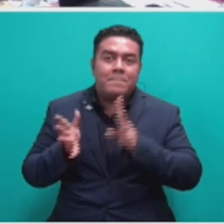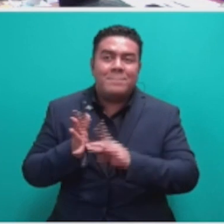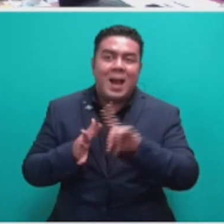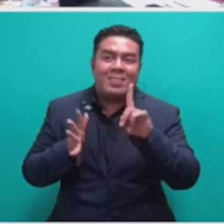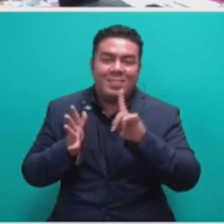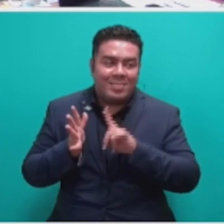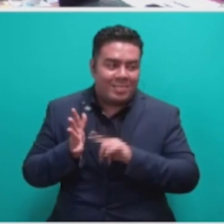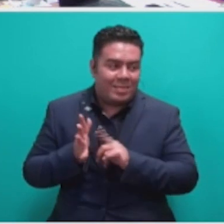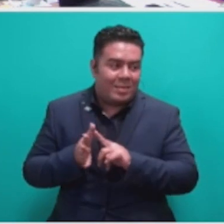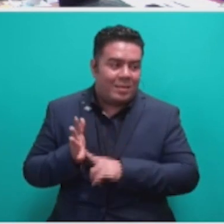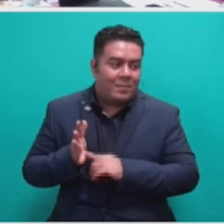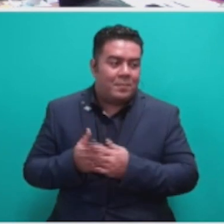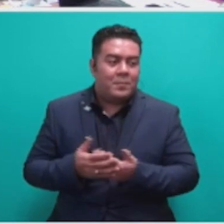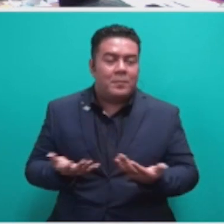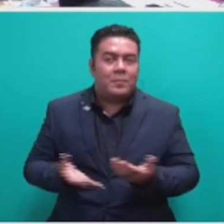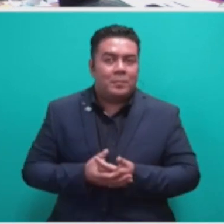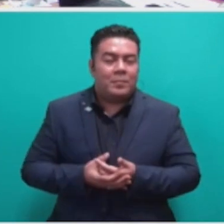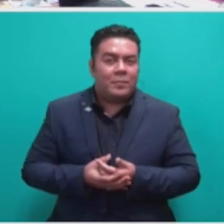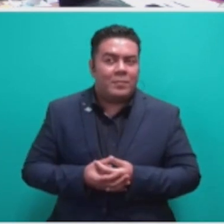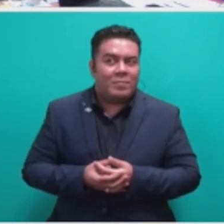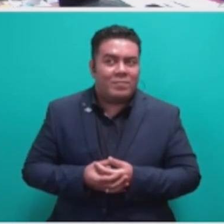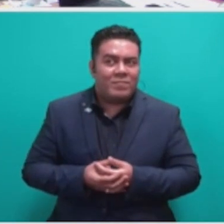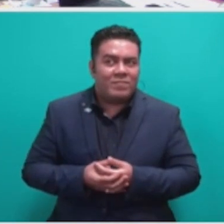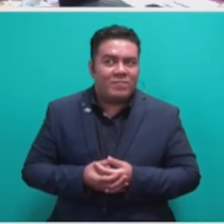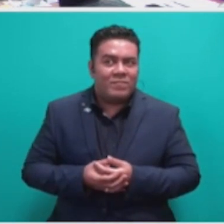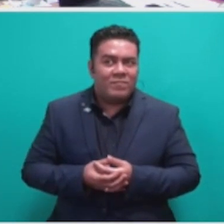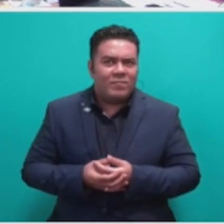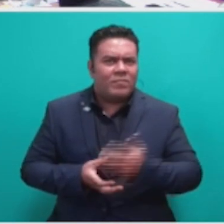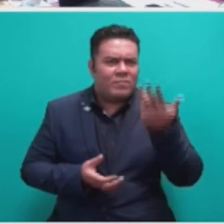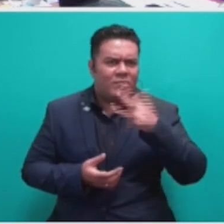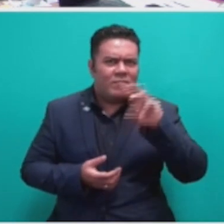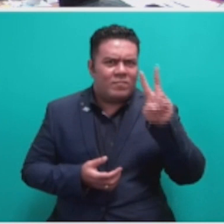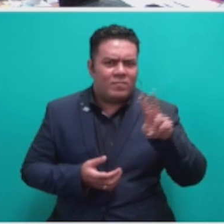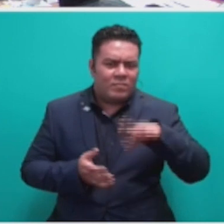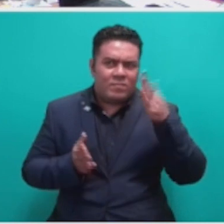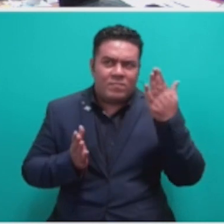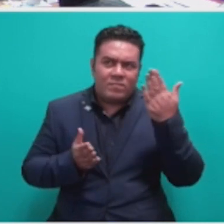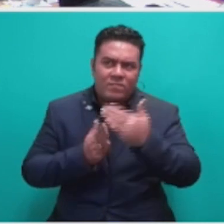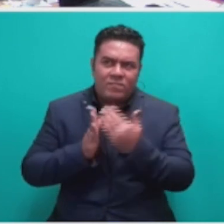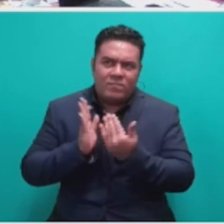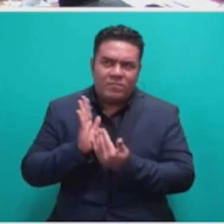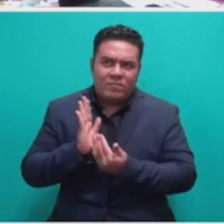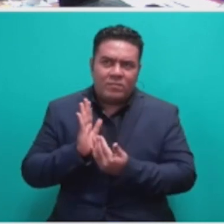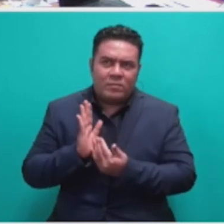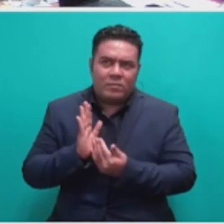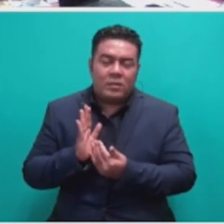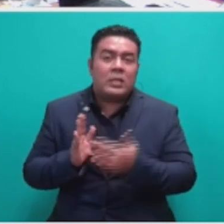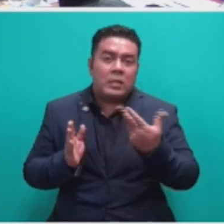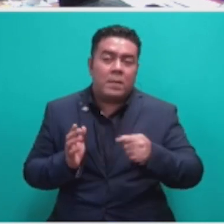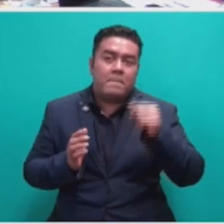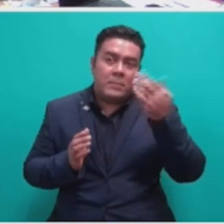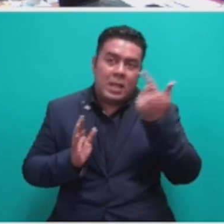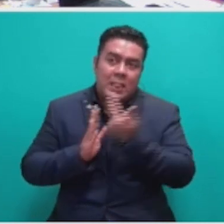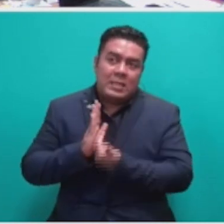Sir, grateful to hear from the Deputy Prime Minister that 92 items price has gone down, because he has mentioned a list of 200.